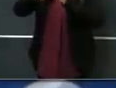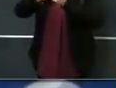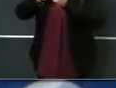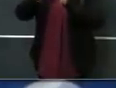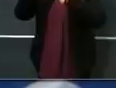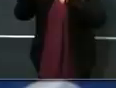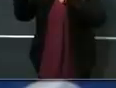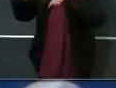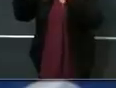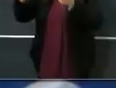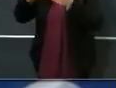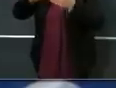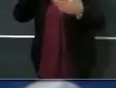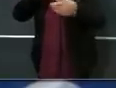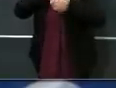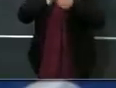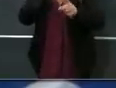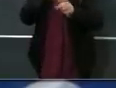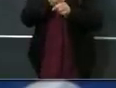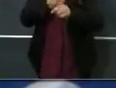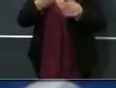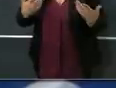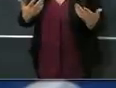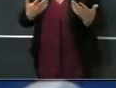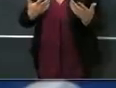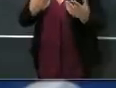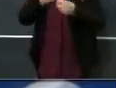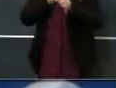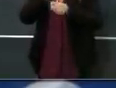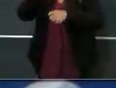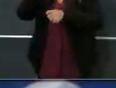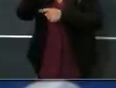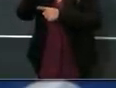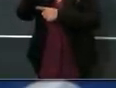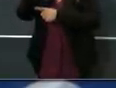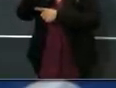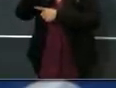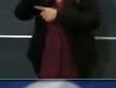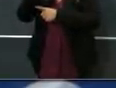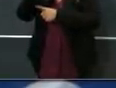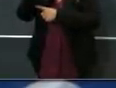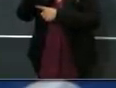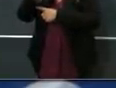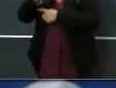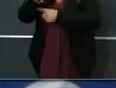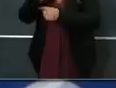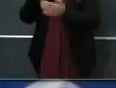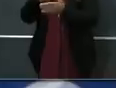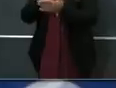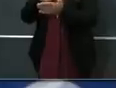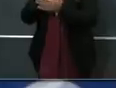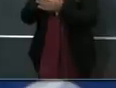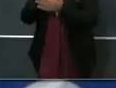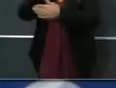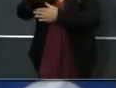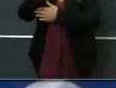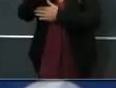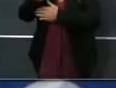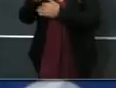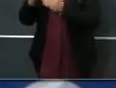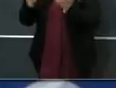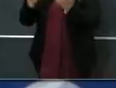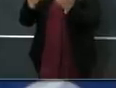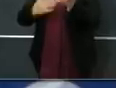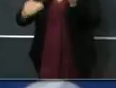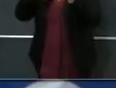doing more as it relates to racial justice issues, economic justice issues that foundationally are